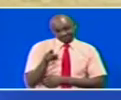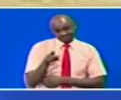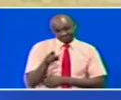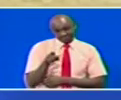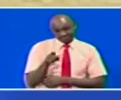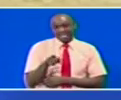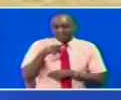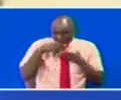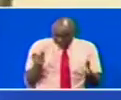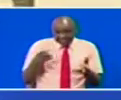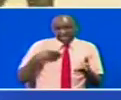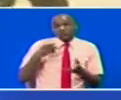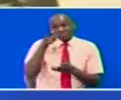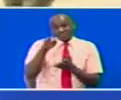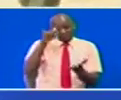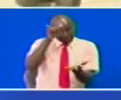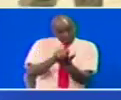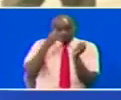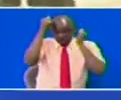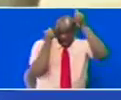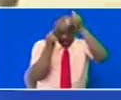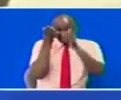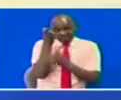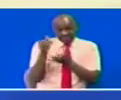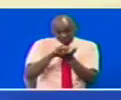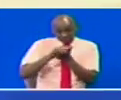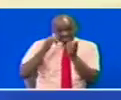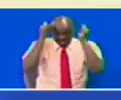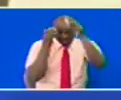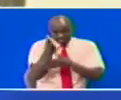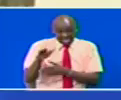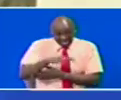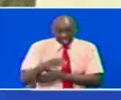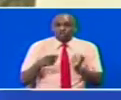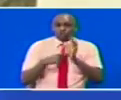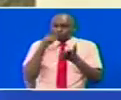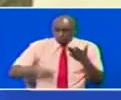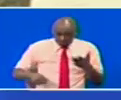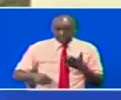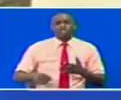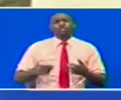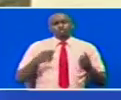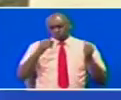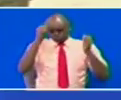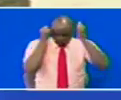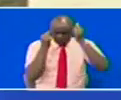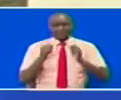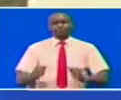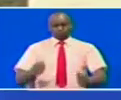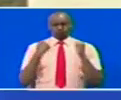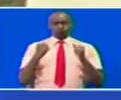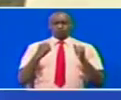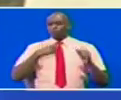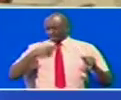The buzz of activity at the Laikipia Air Base Friday afternoon characterized the mood of emboldened soldiers ready to keep the